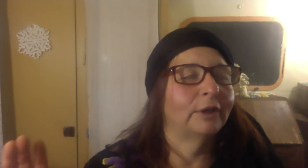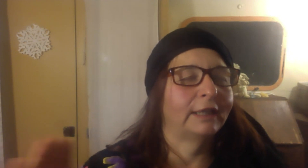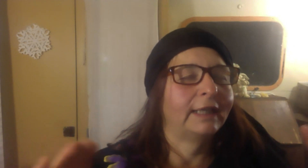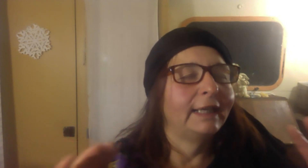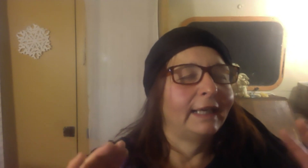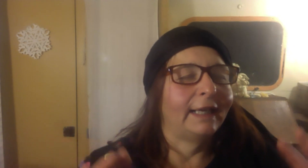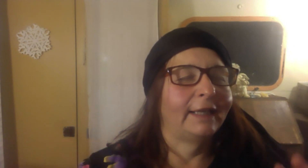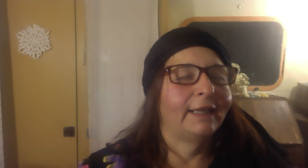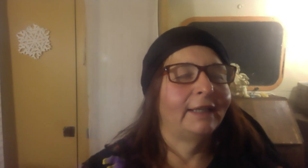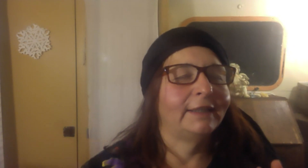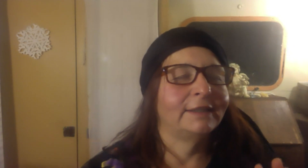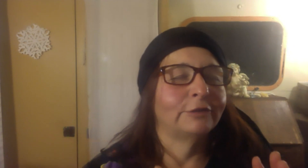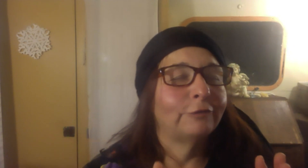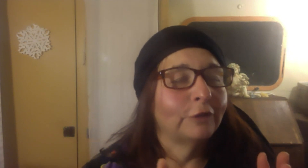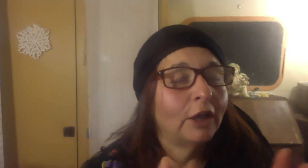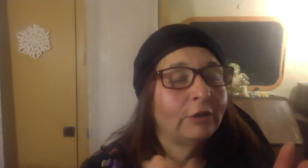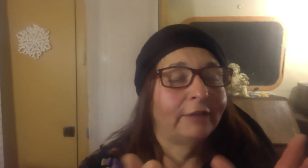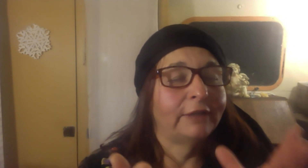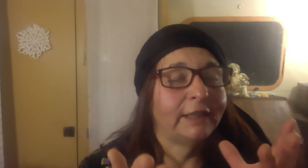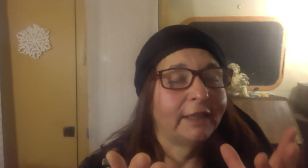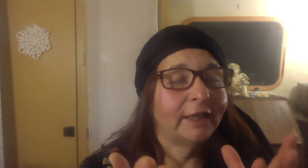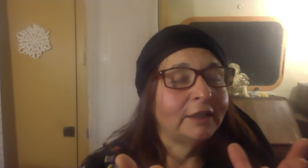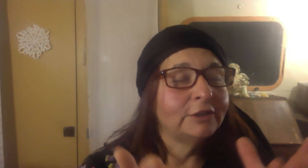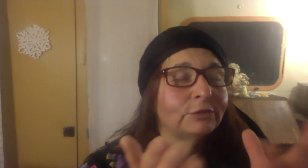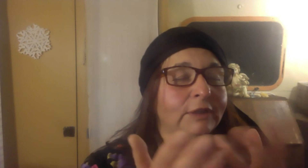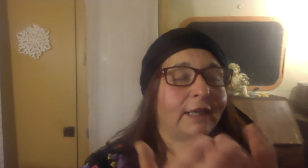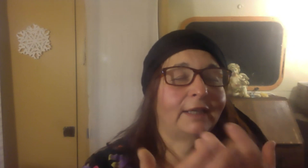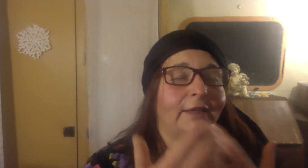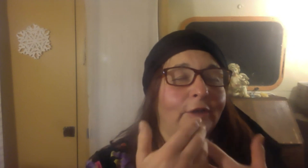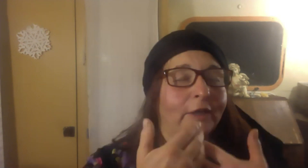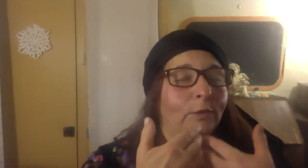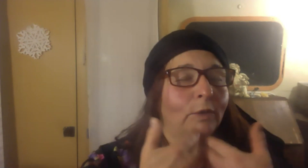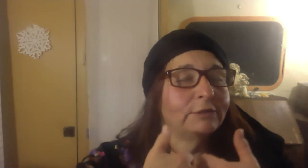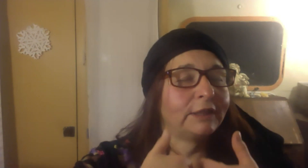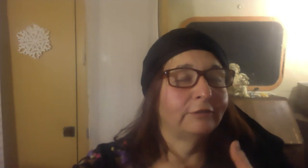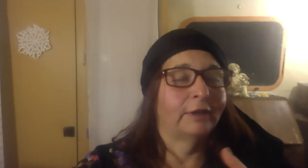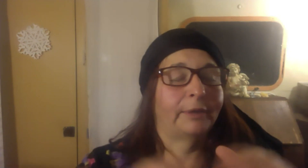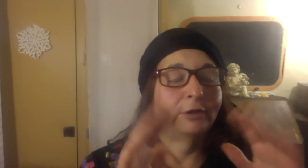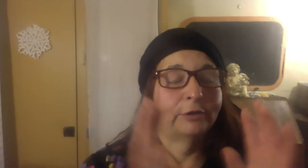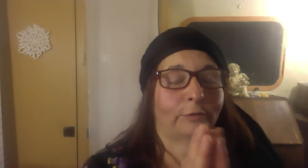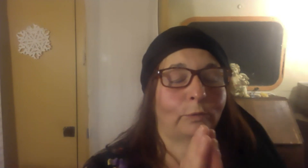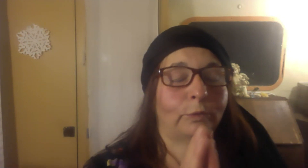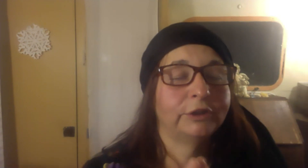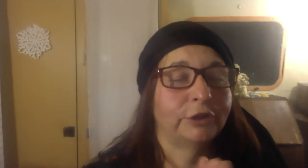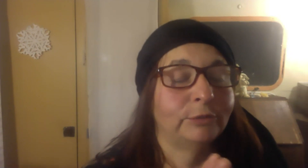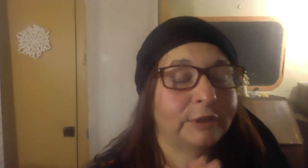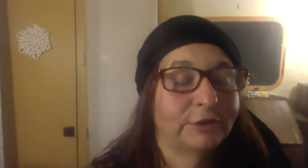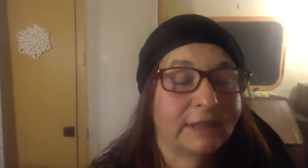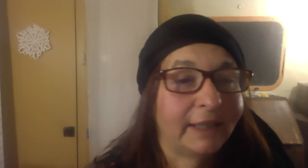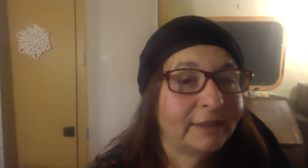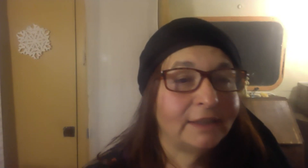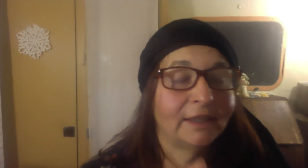everyone. And that is the flow that we can get into, that once we give up our weird